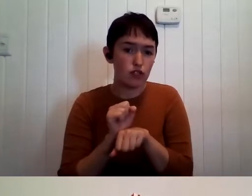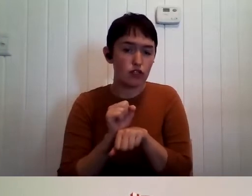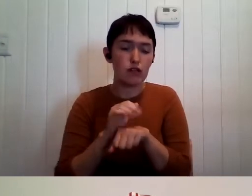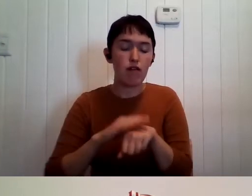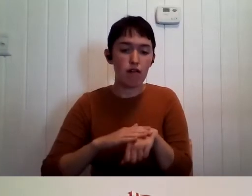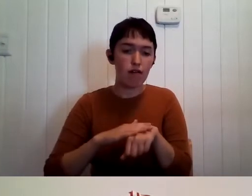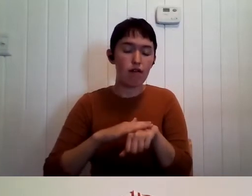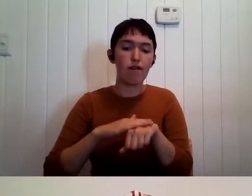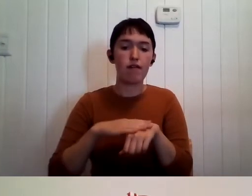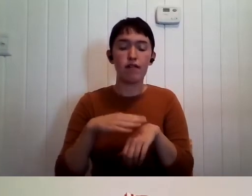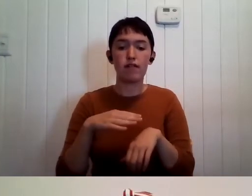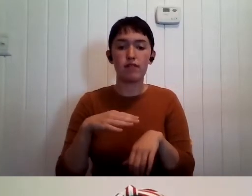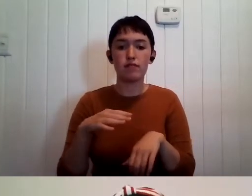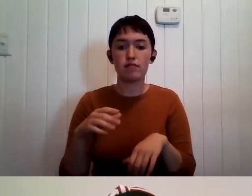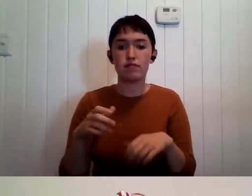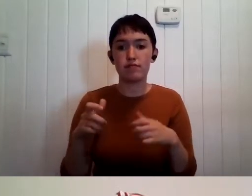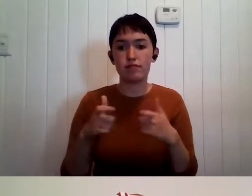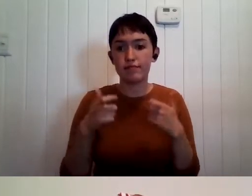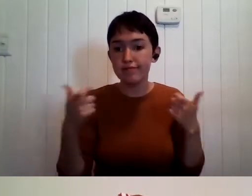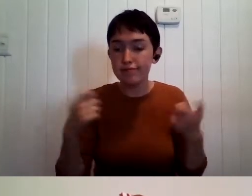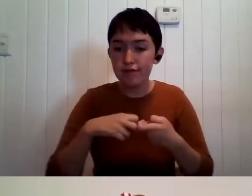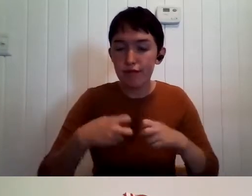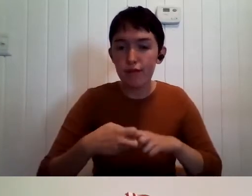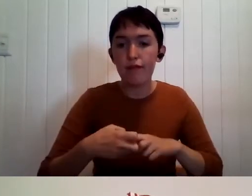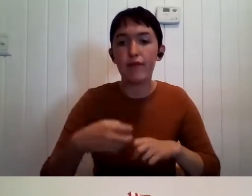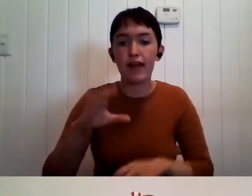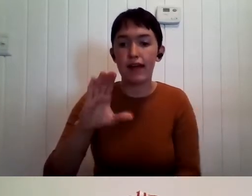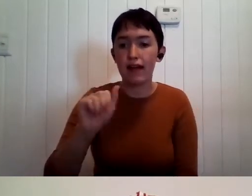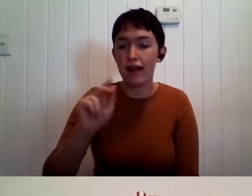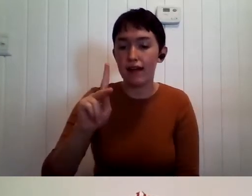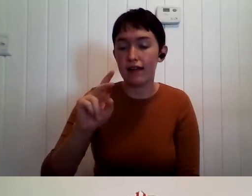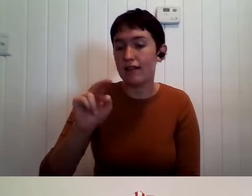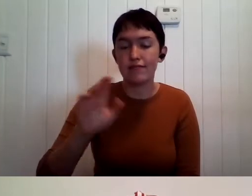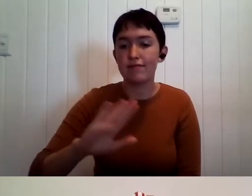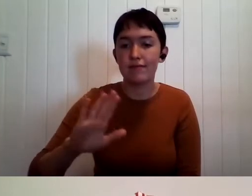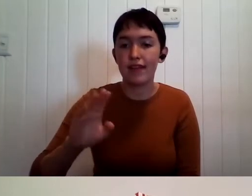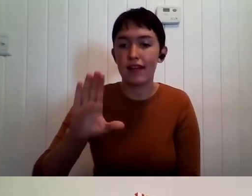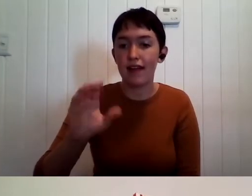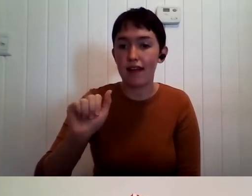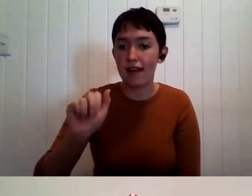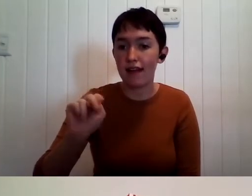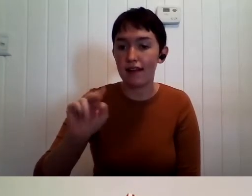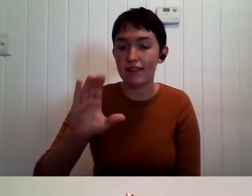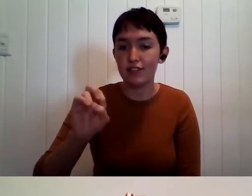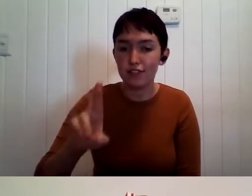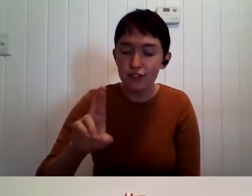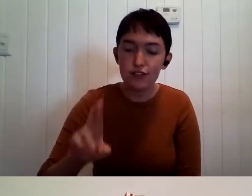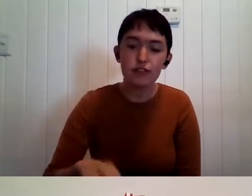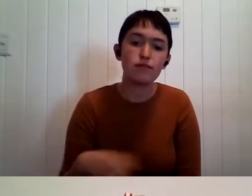tackle the big problem of cancer. So we work with other companies that maybe